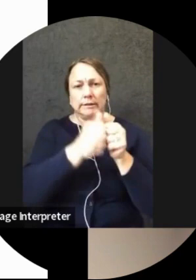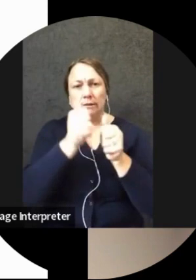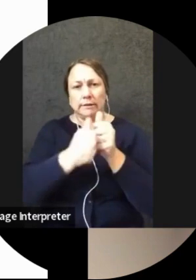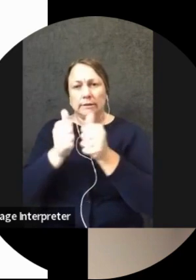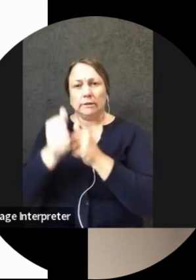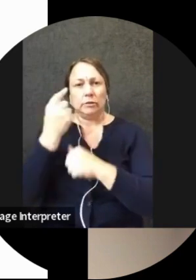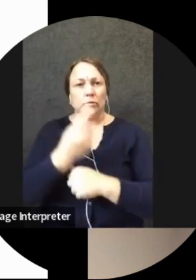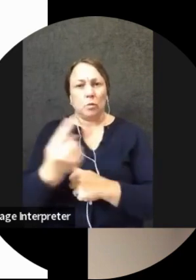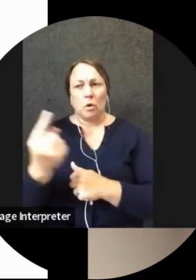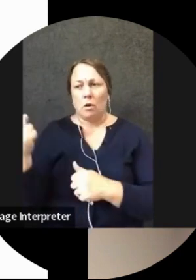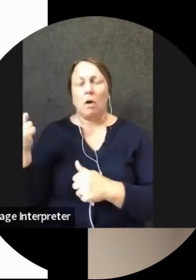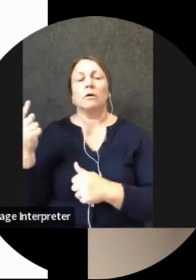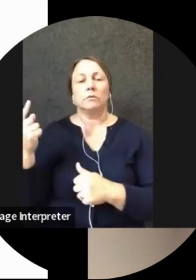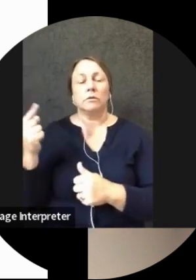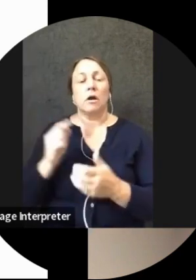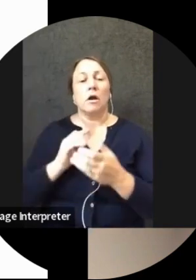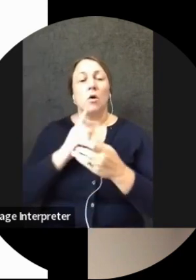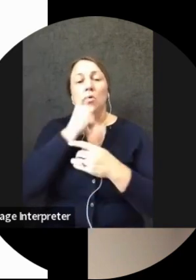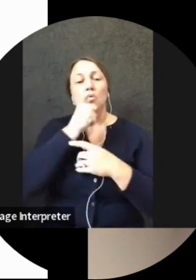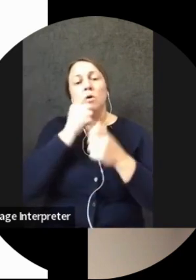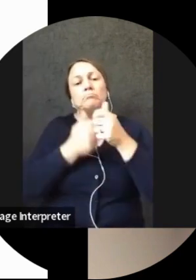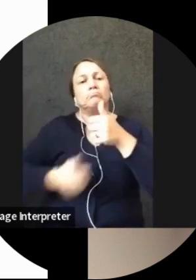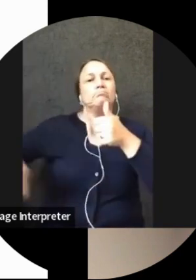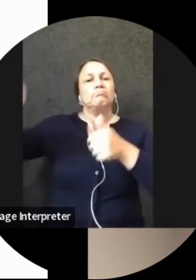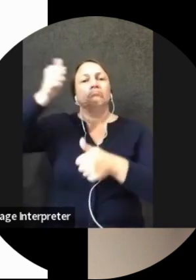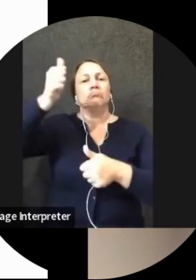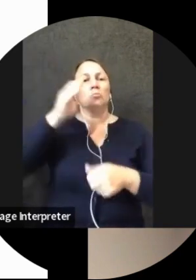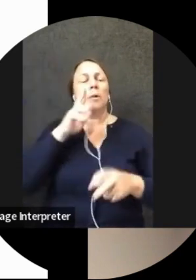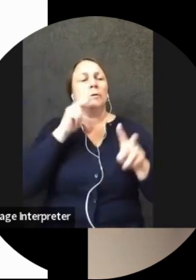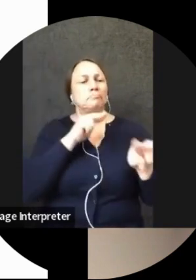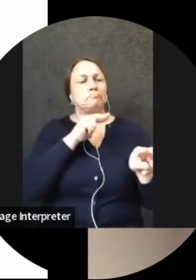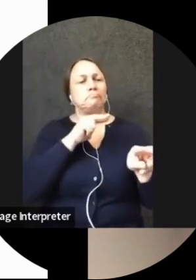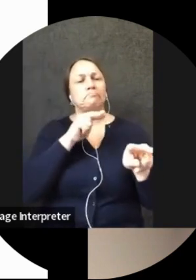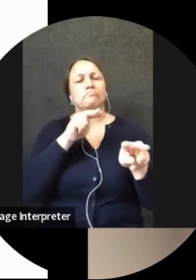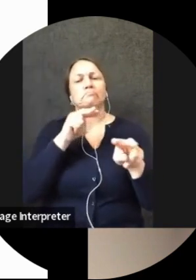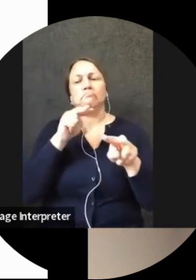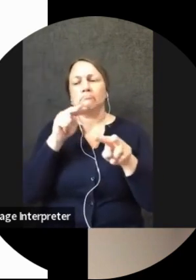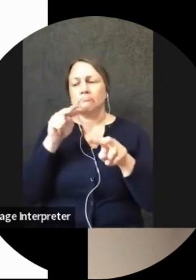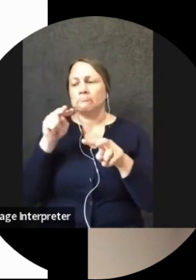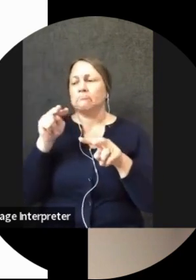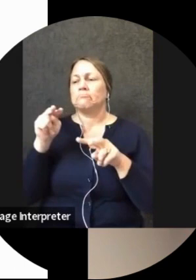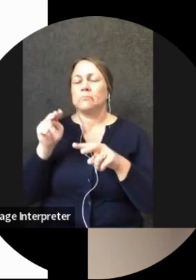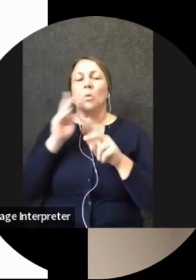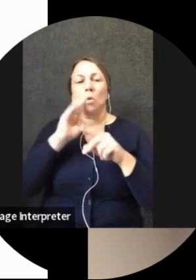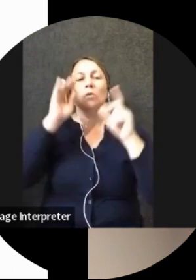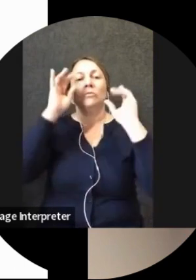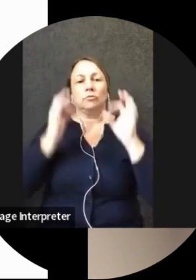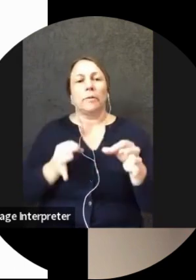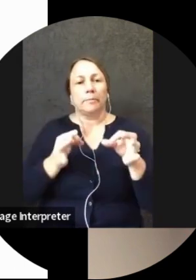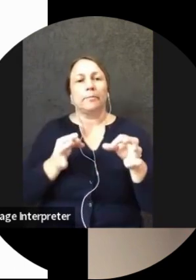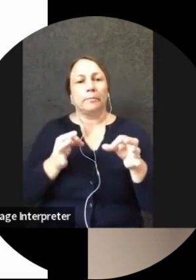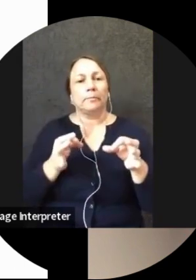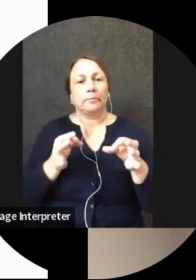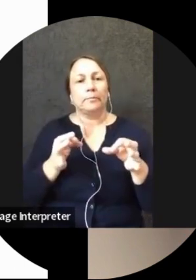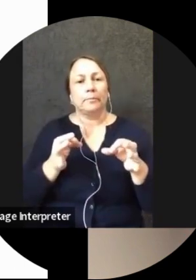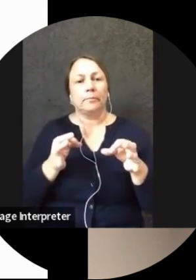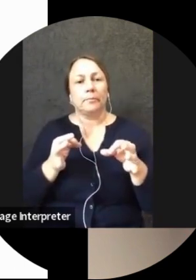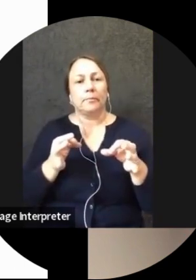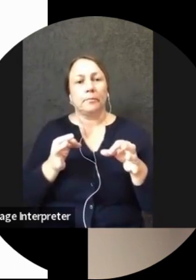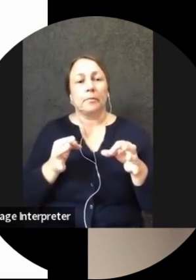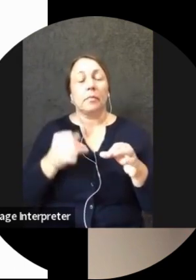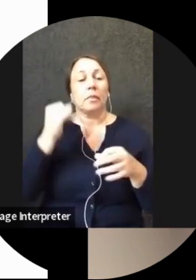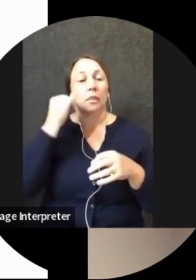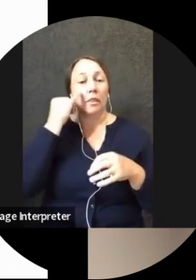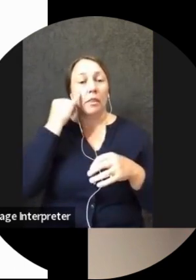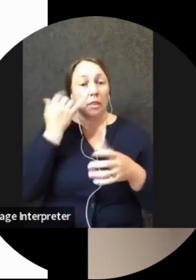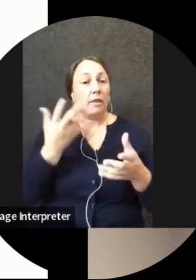yes or no, whichever has the more people supporting it, that will be the determination. And if it's determined that